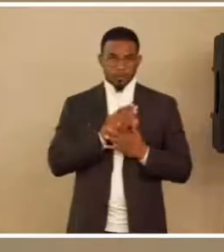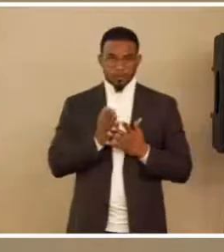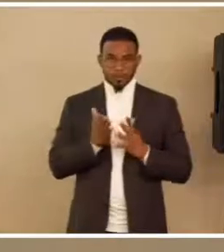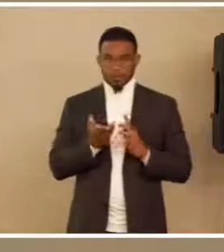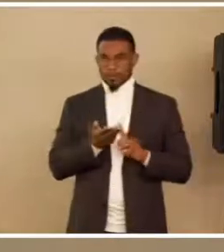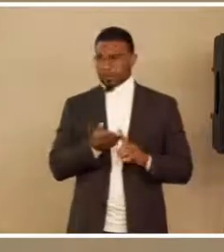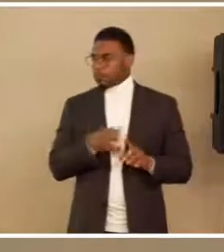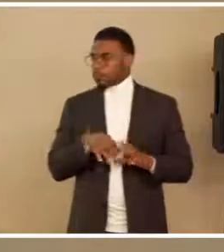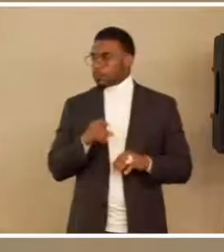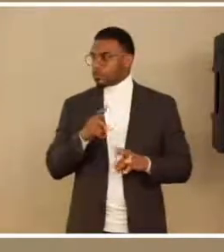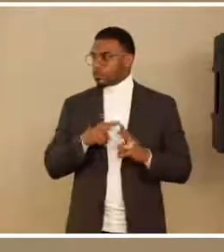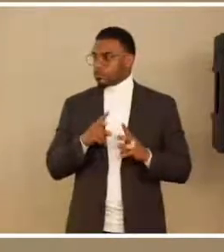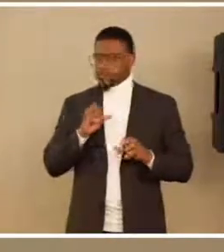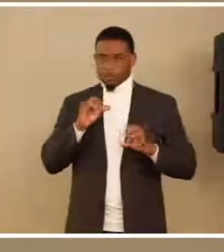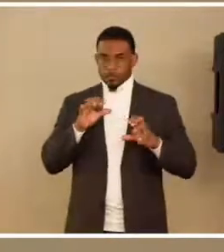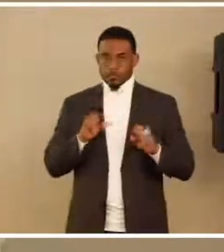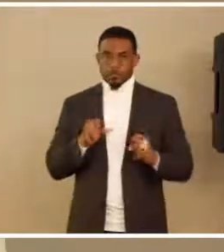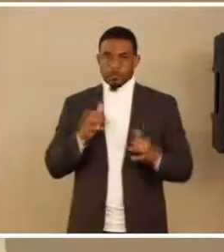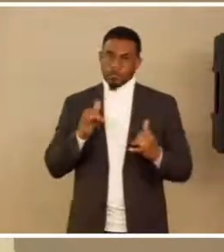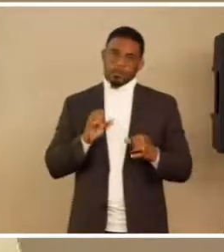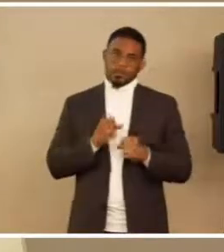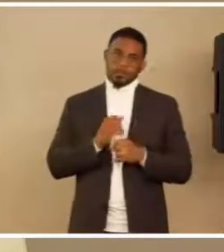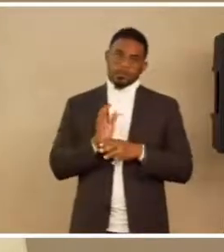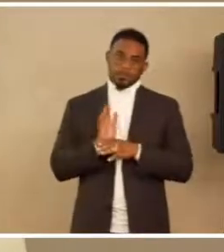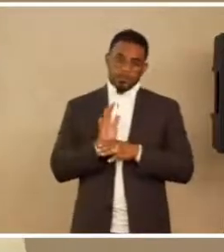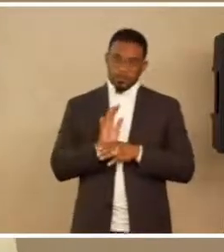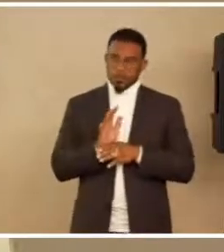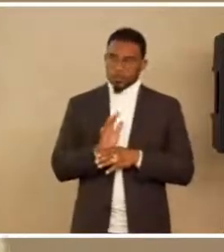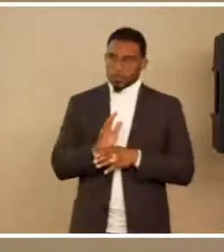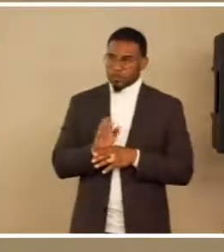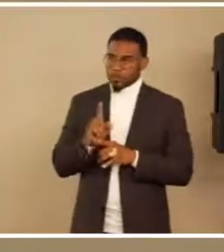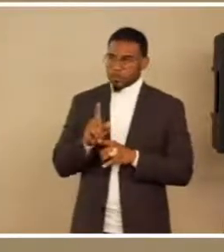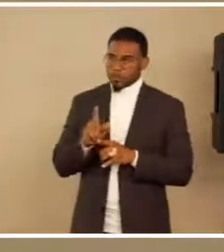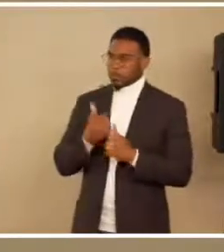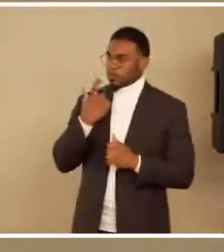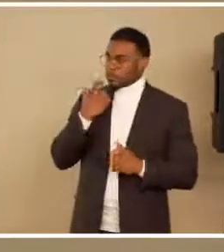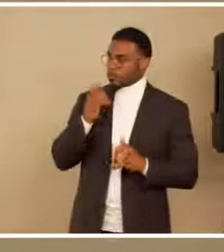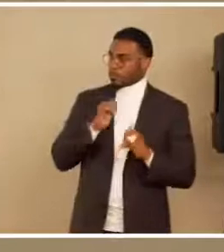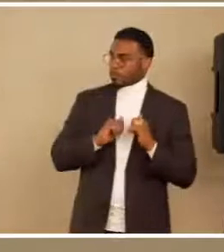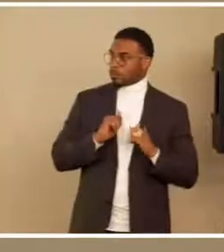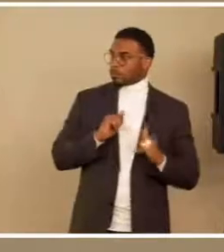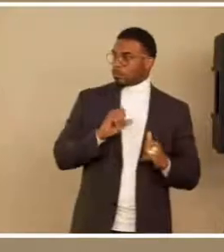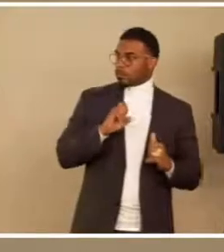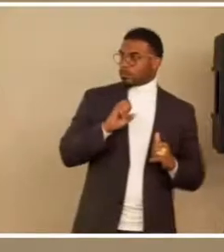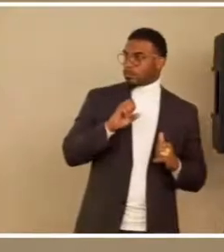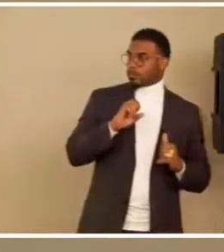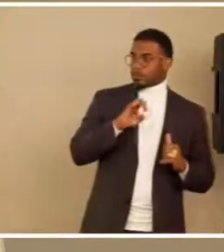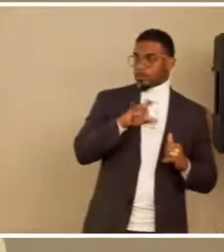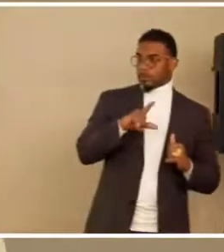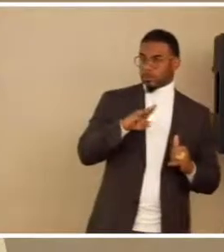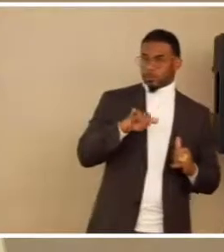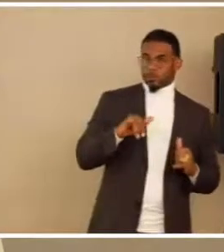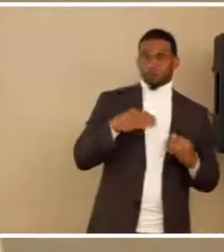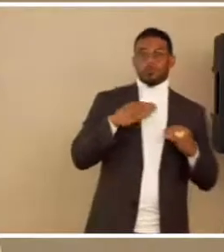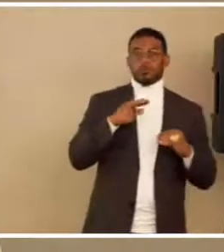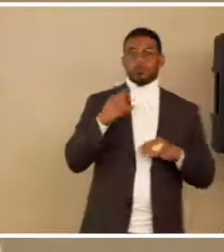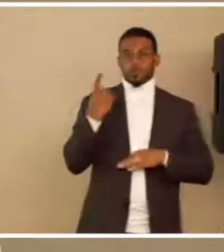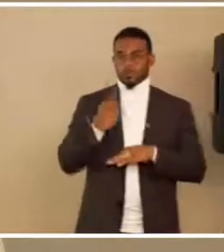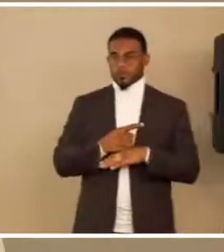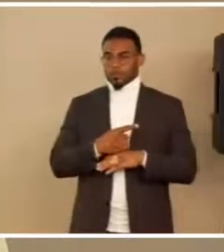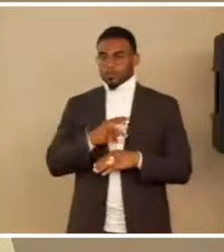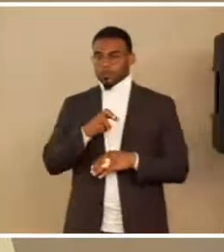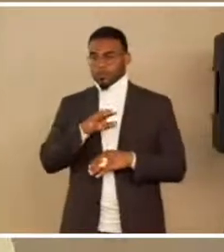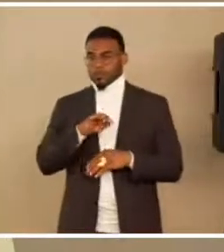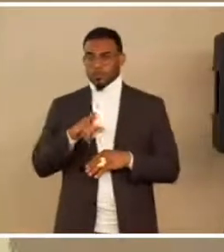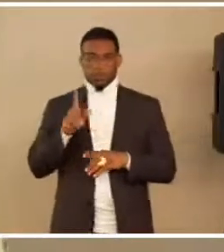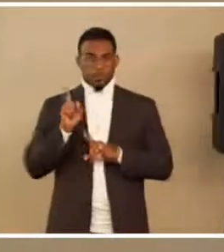get them out. She is very dynamic, and now they've made a film of her most recent play, Sell By Date, and Meryl